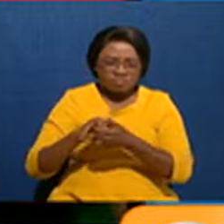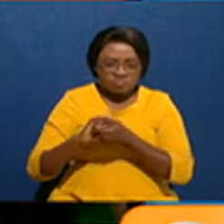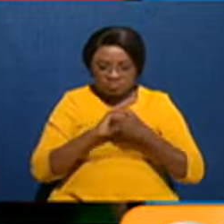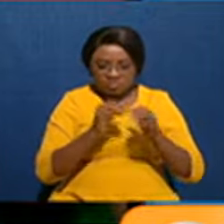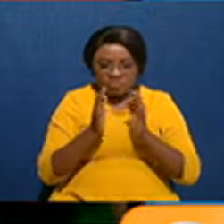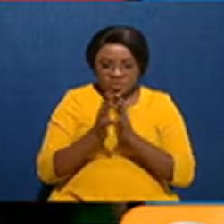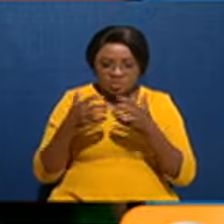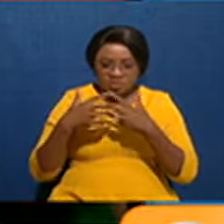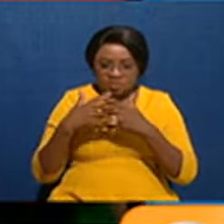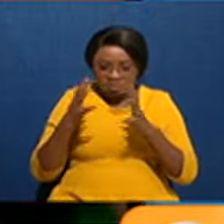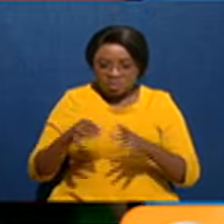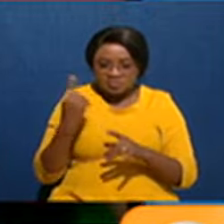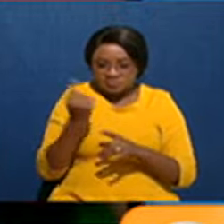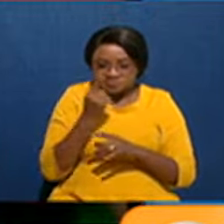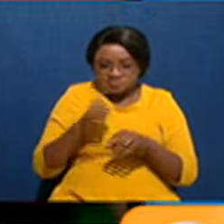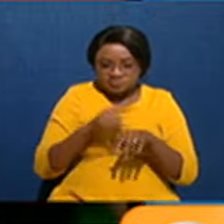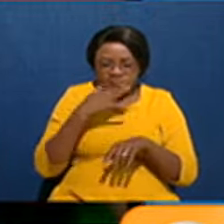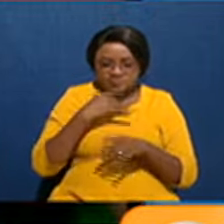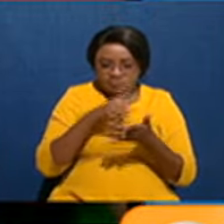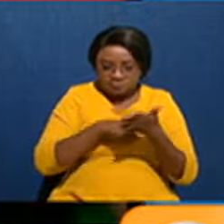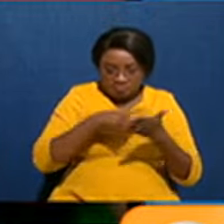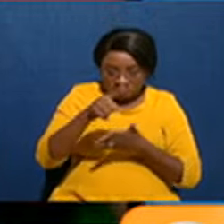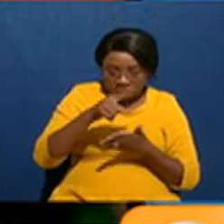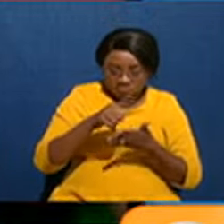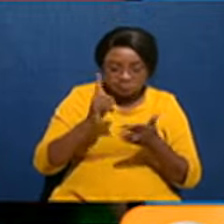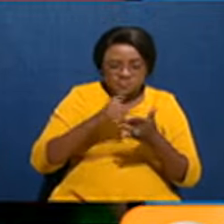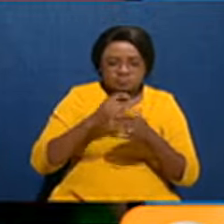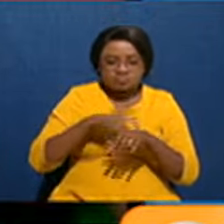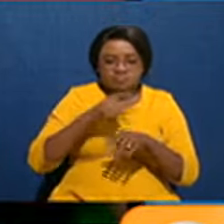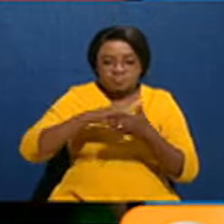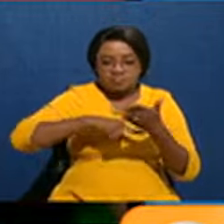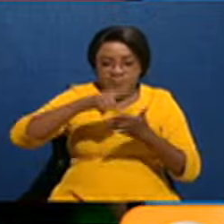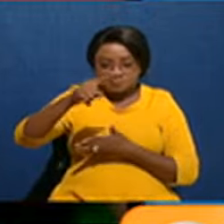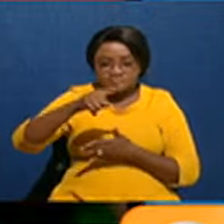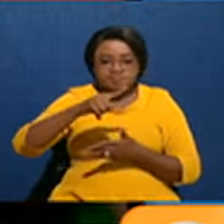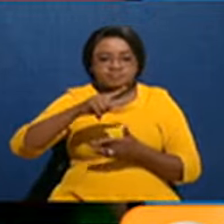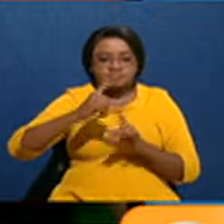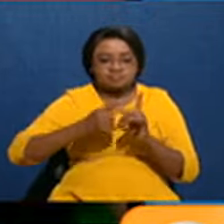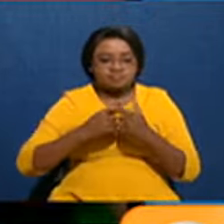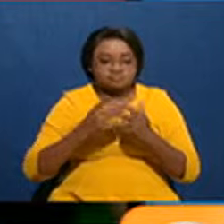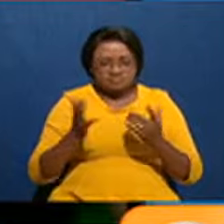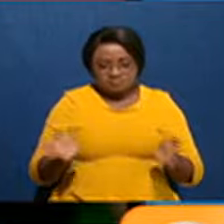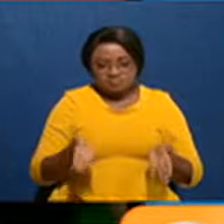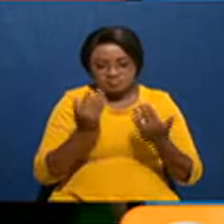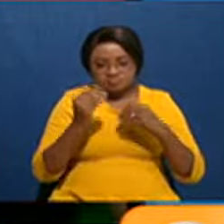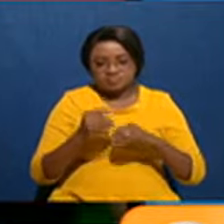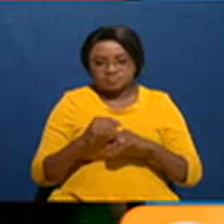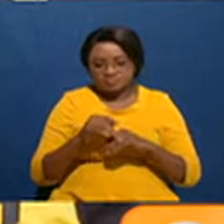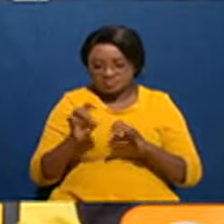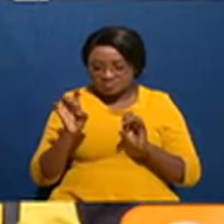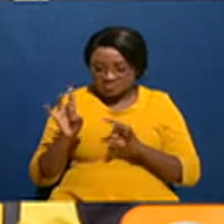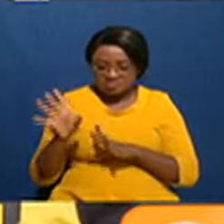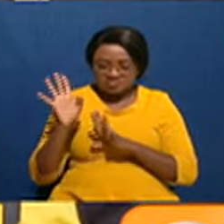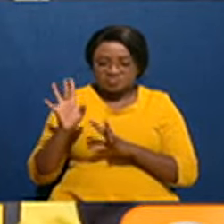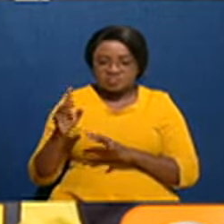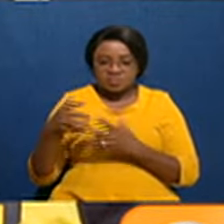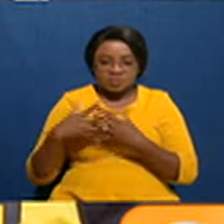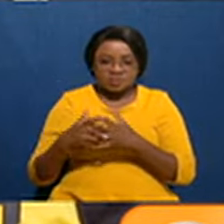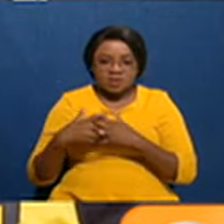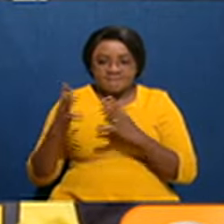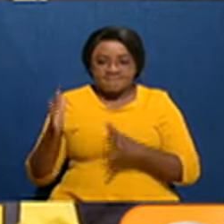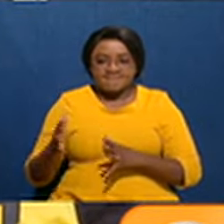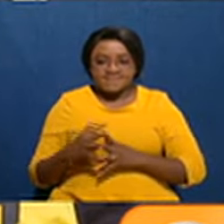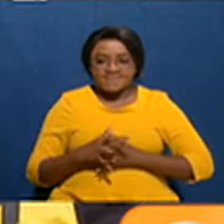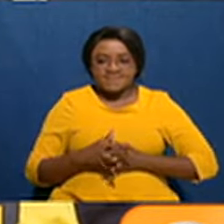do not want to retain the engineer. Now, we design buildings for safety, functionality, economy, reliability. You need